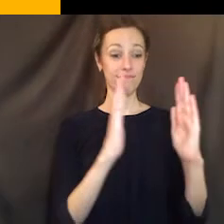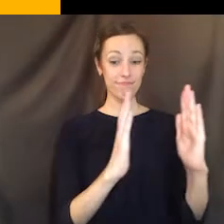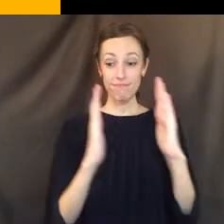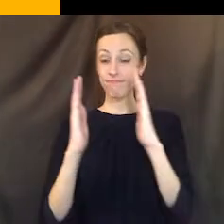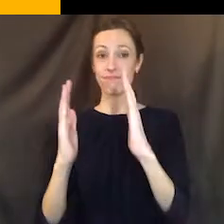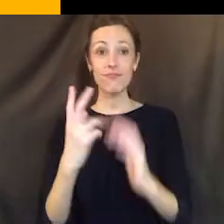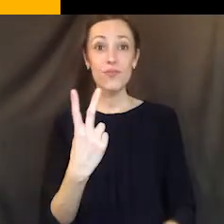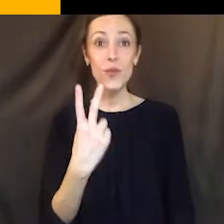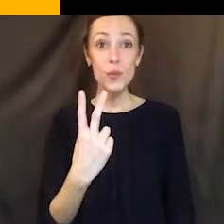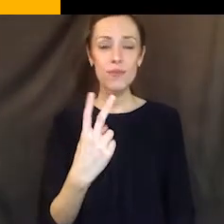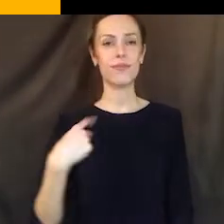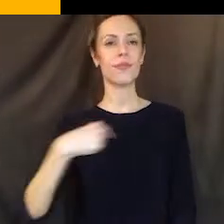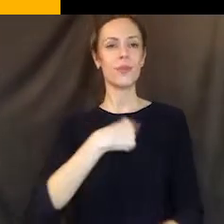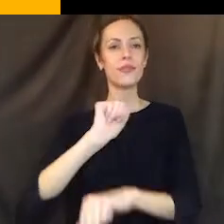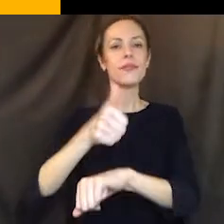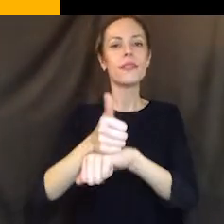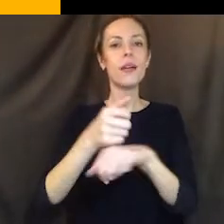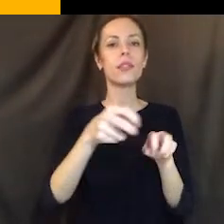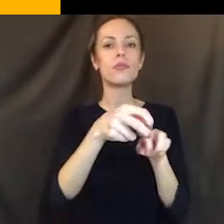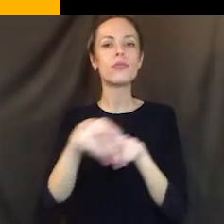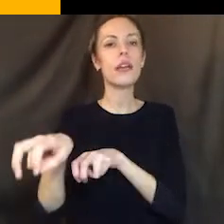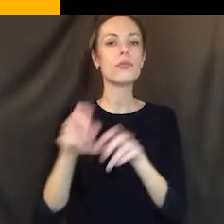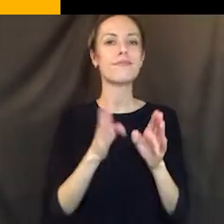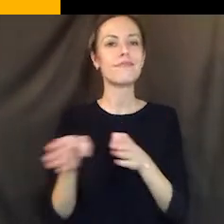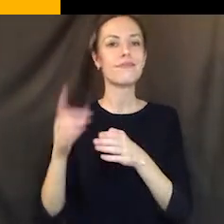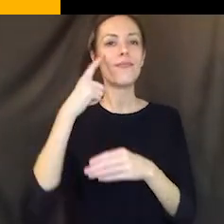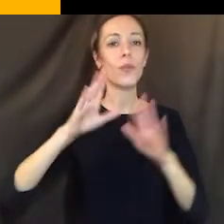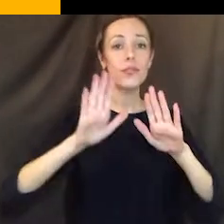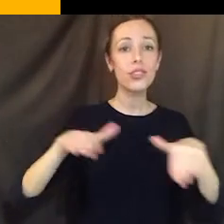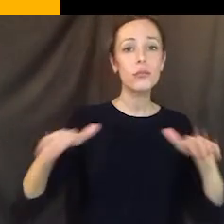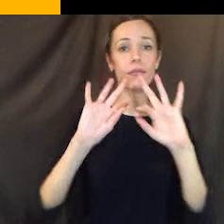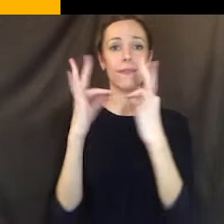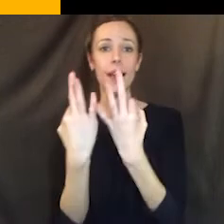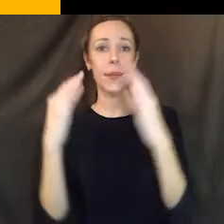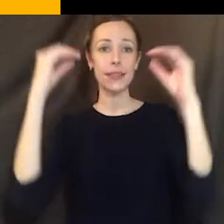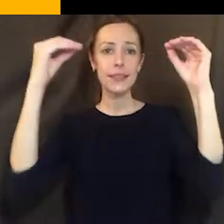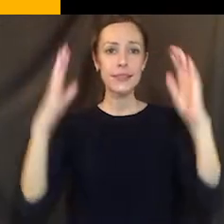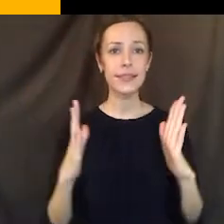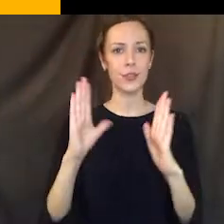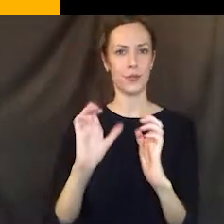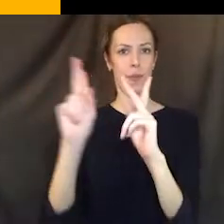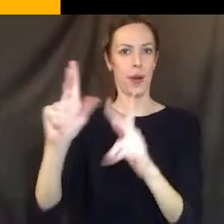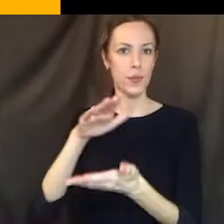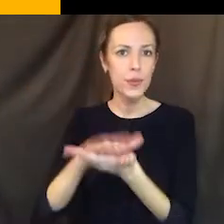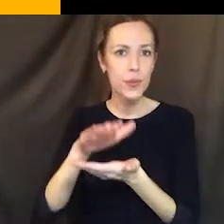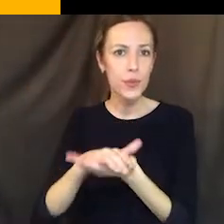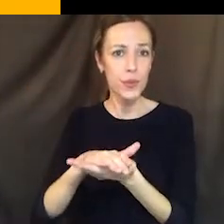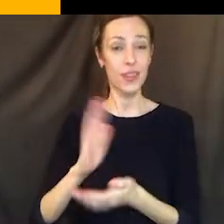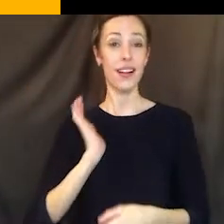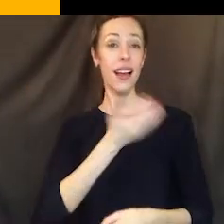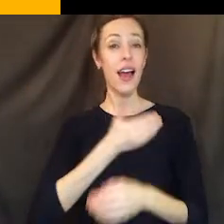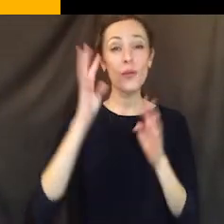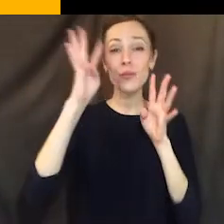Stage 2, this phase includes transitions for children, their families and teachers going back to school, as well as immediately putting new